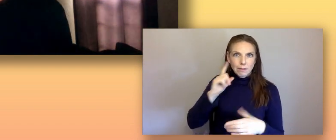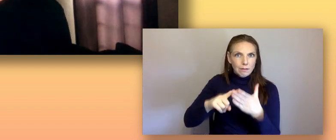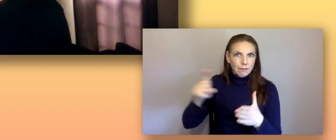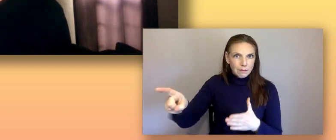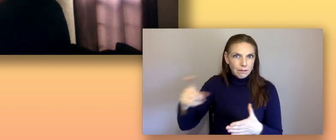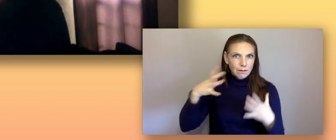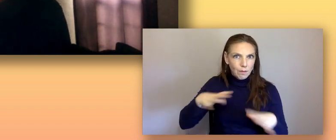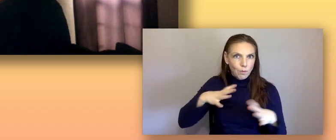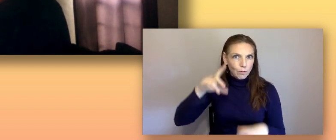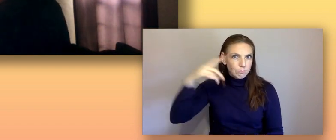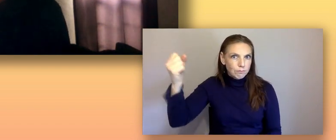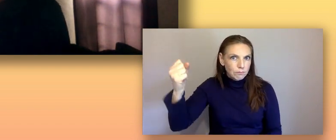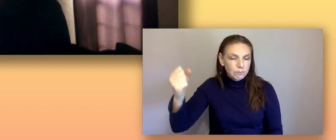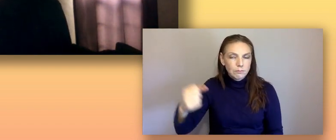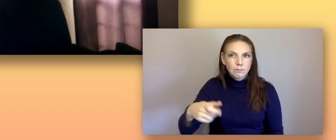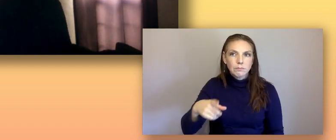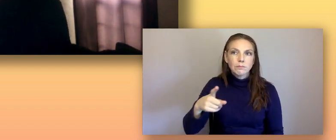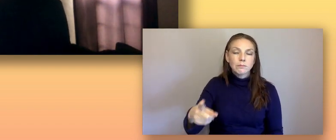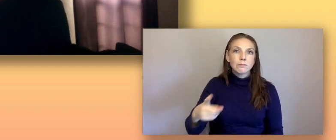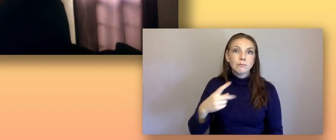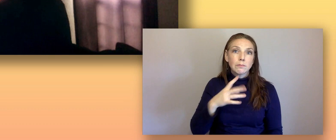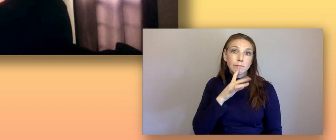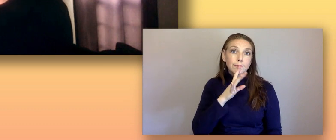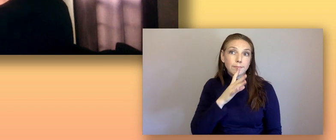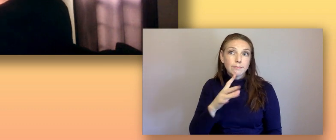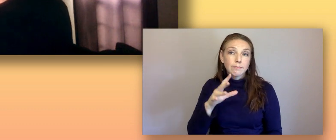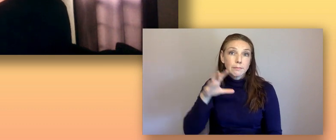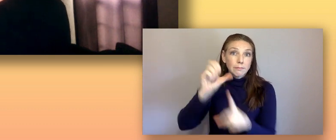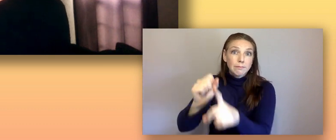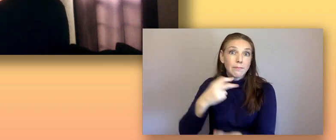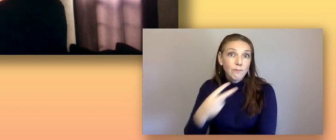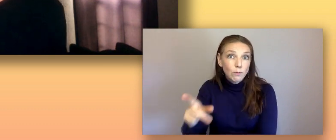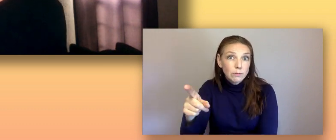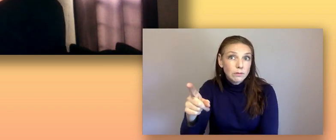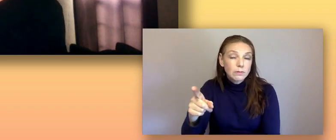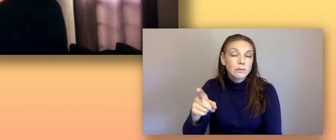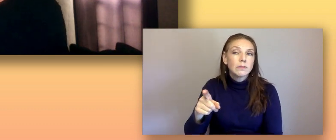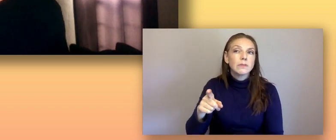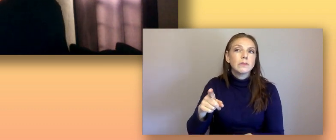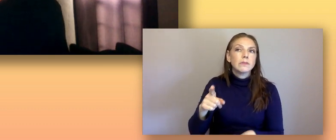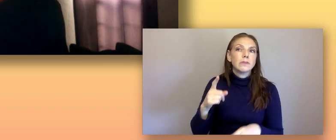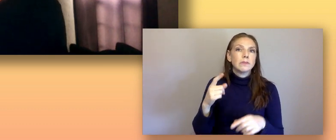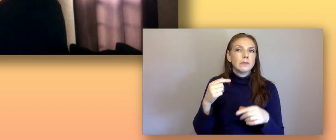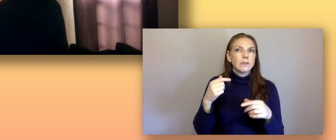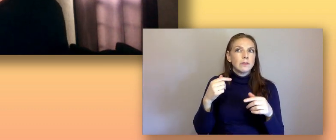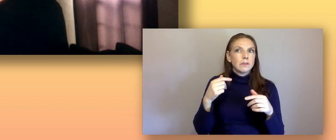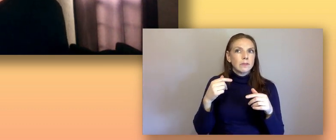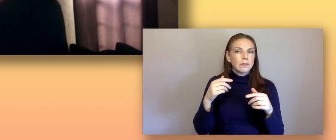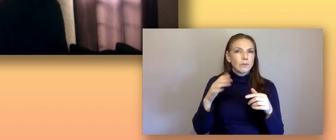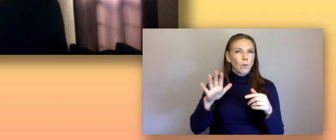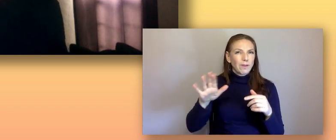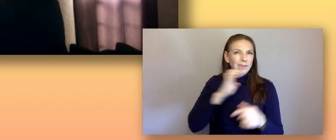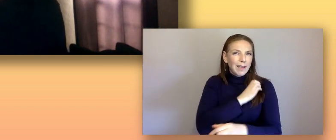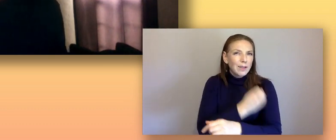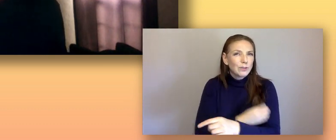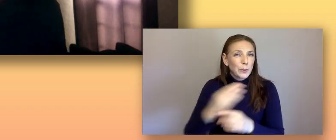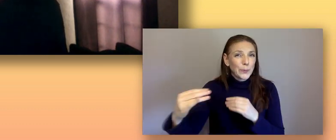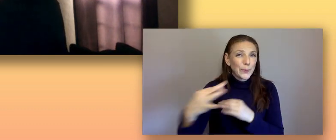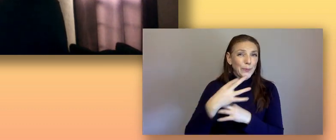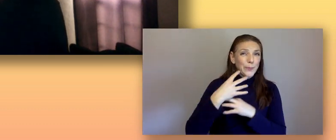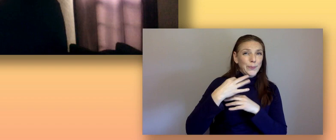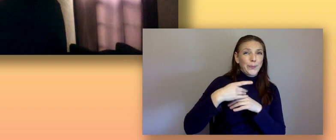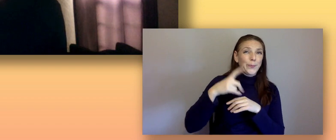to memorize what people are wearing or to identify people by recognizing their voice or their energy.